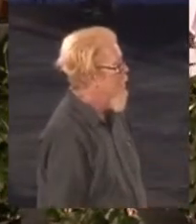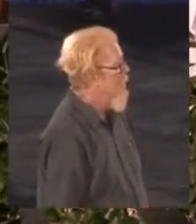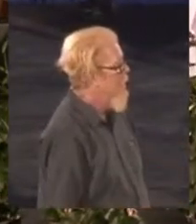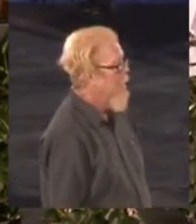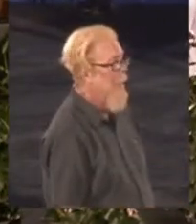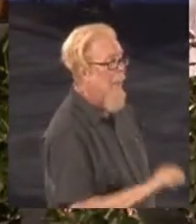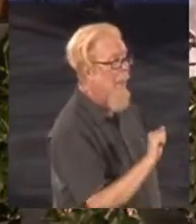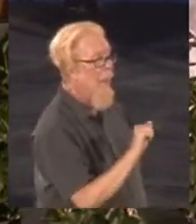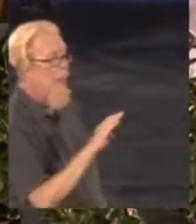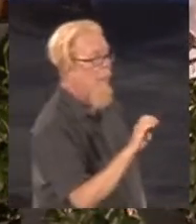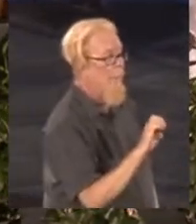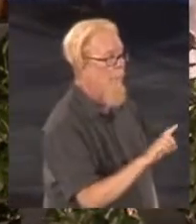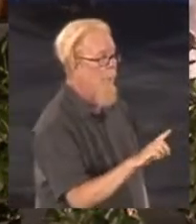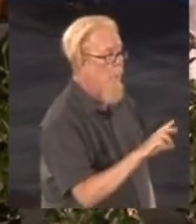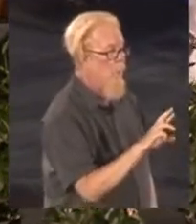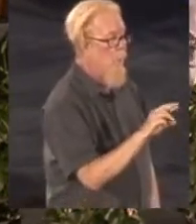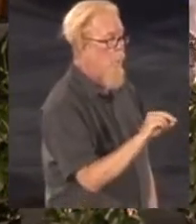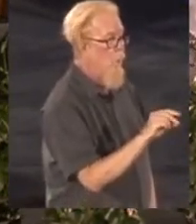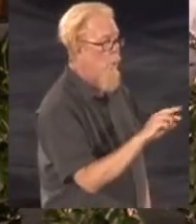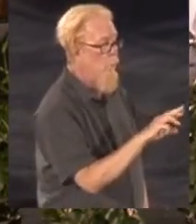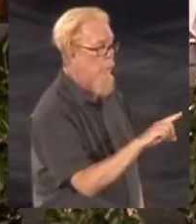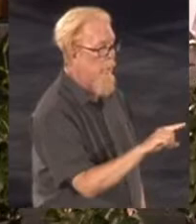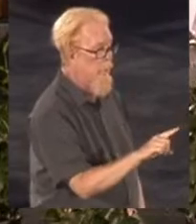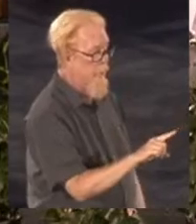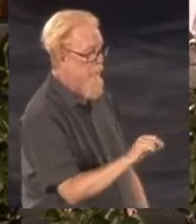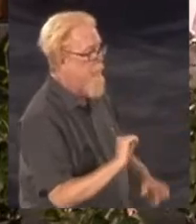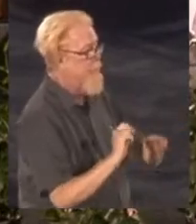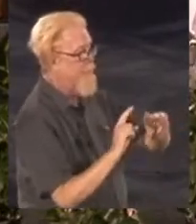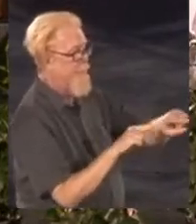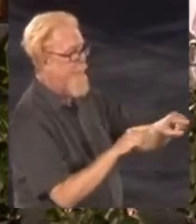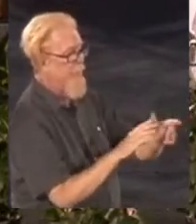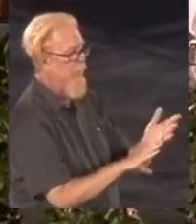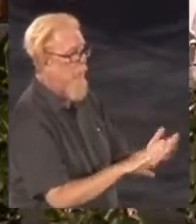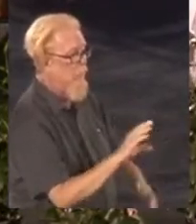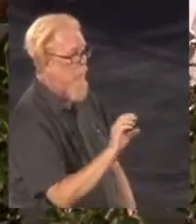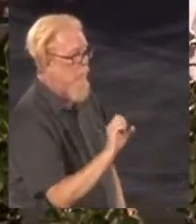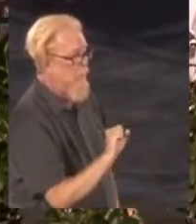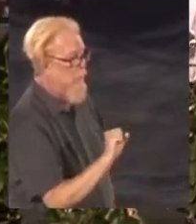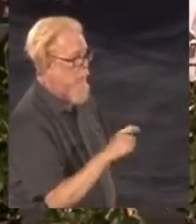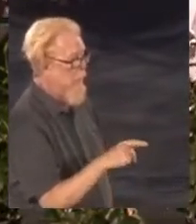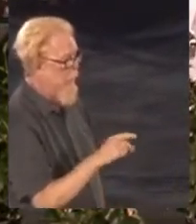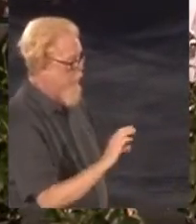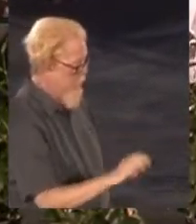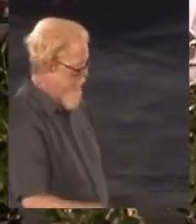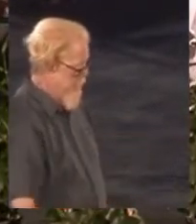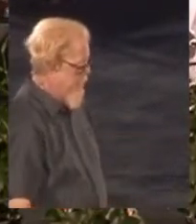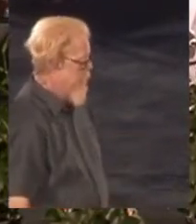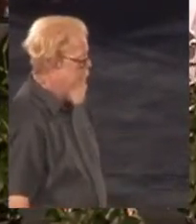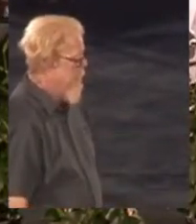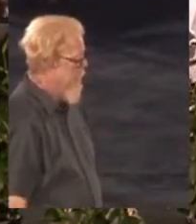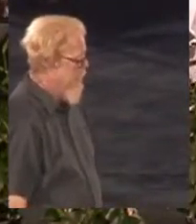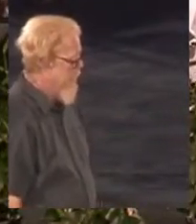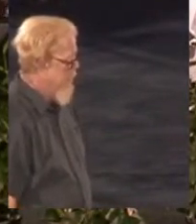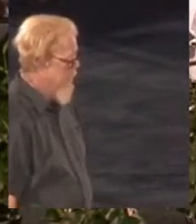Abel Peter Rodriguez will be attending St. Phillips College.